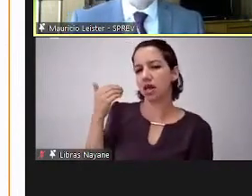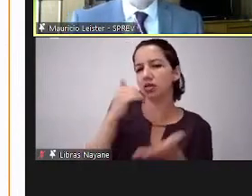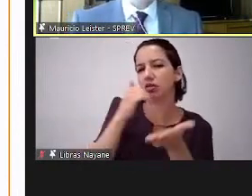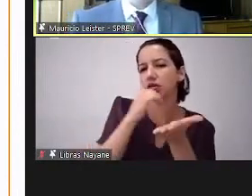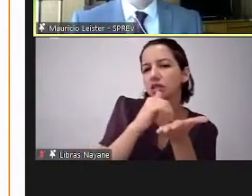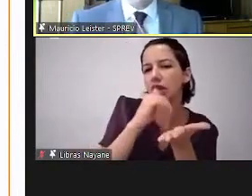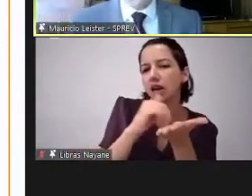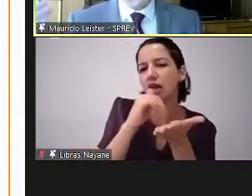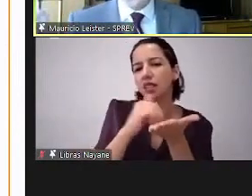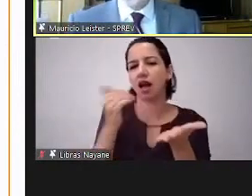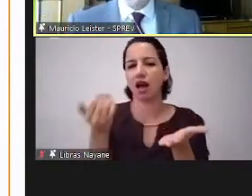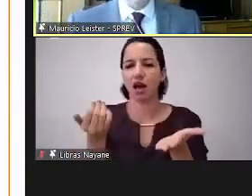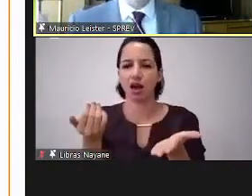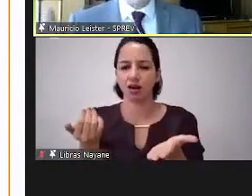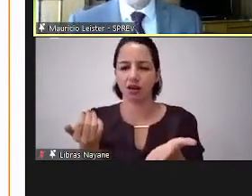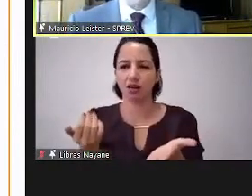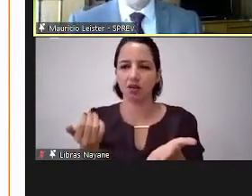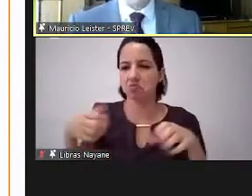the rule.